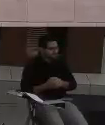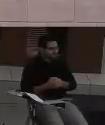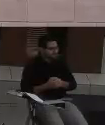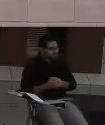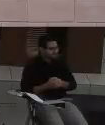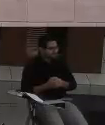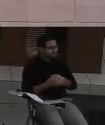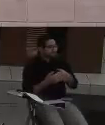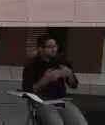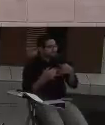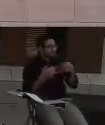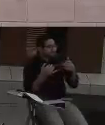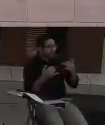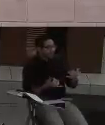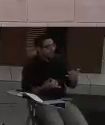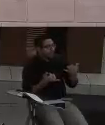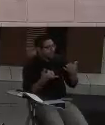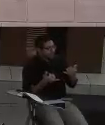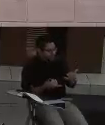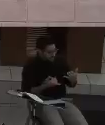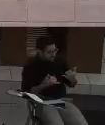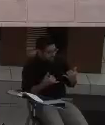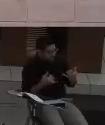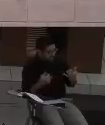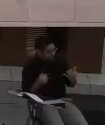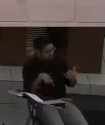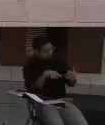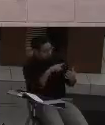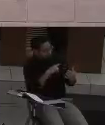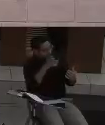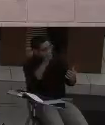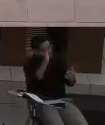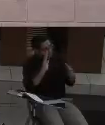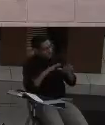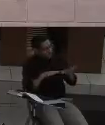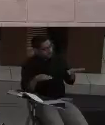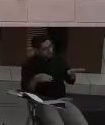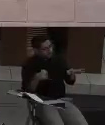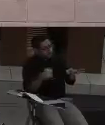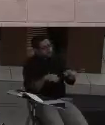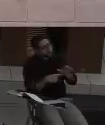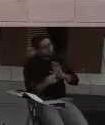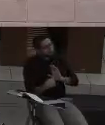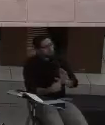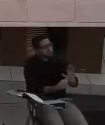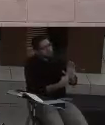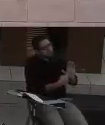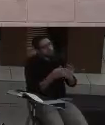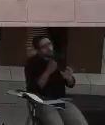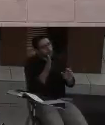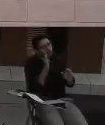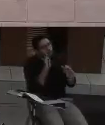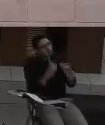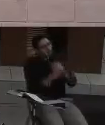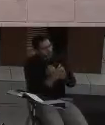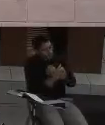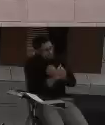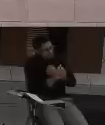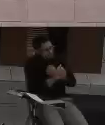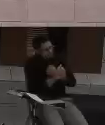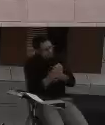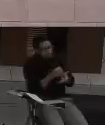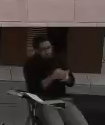now give back to those who have little or nothing. We are able to do these things because in Jesus we live